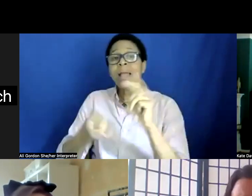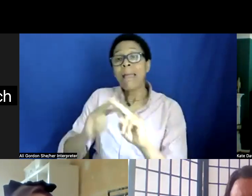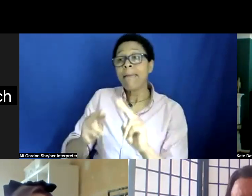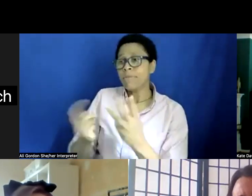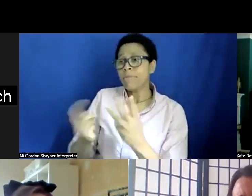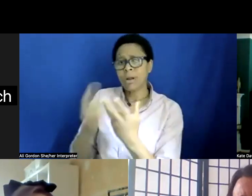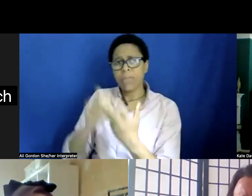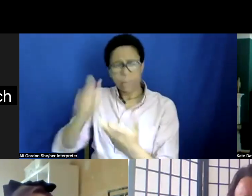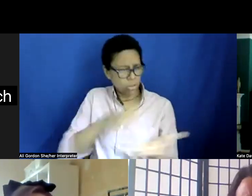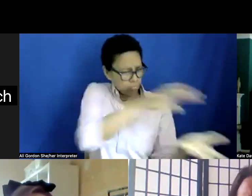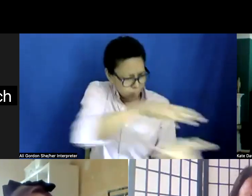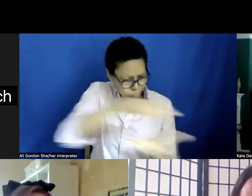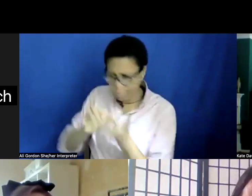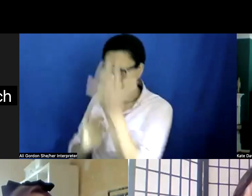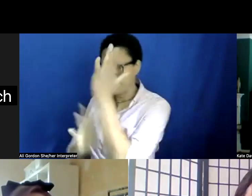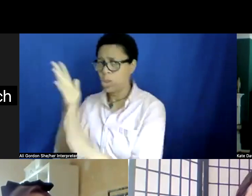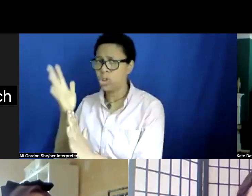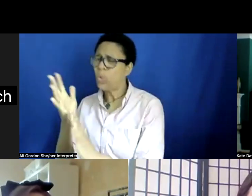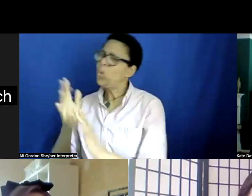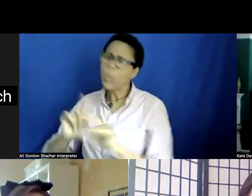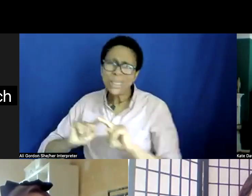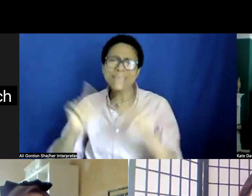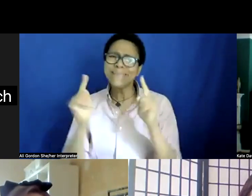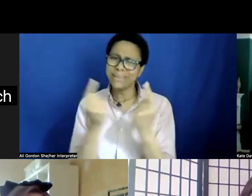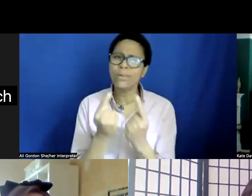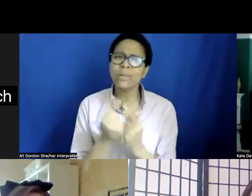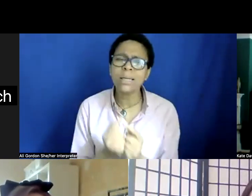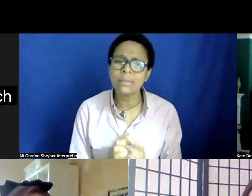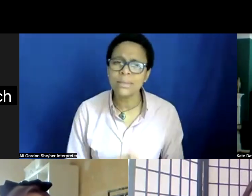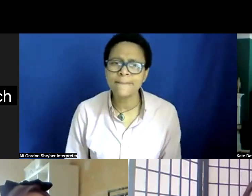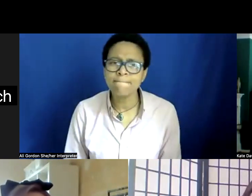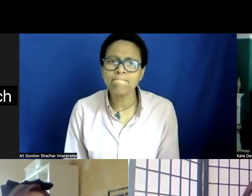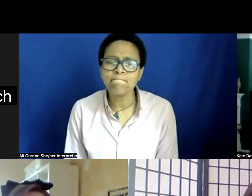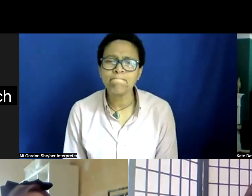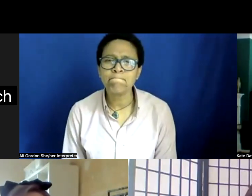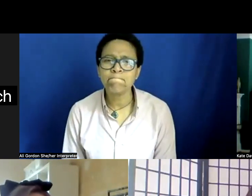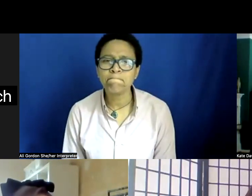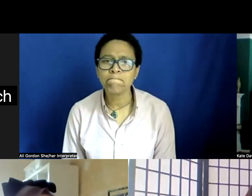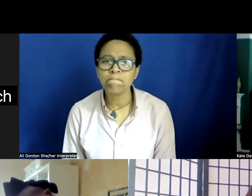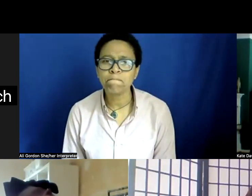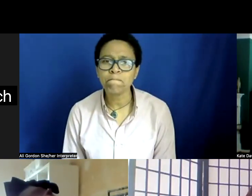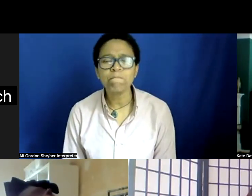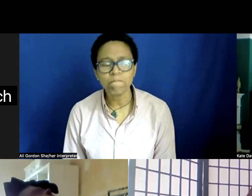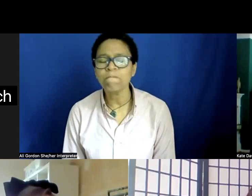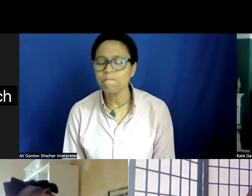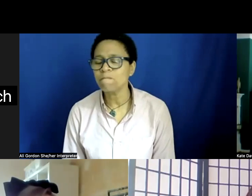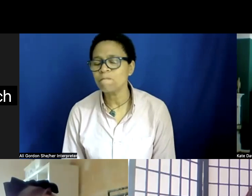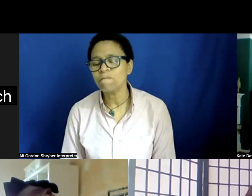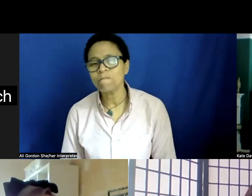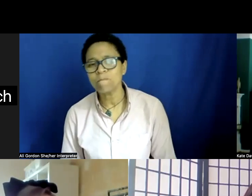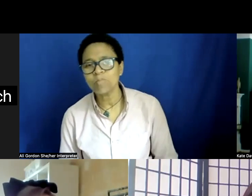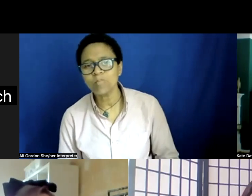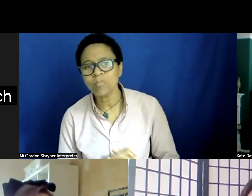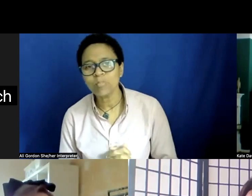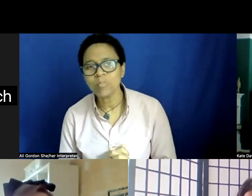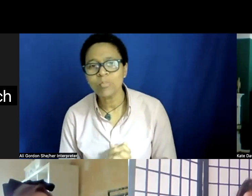yeah. Yeah. Yeah, the disposable nature of it. Yeah, as Belle very rightly said, if the